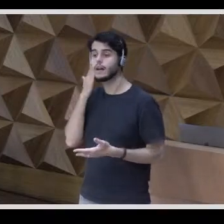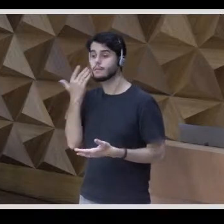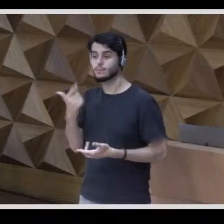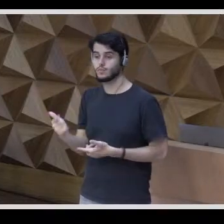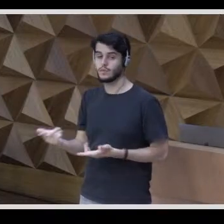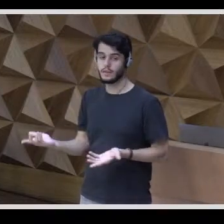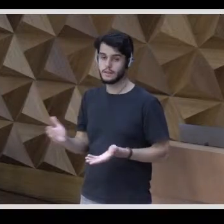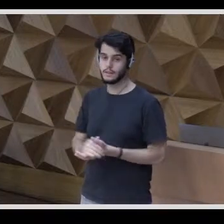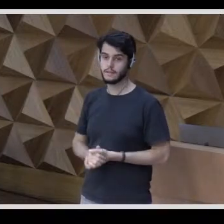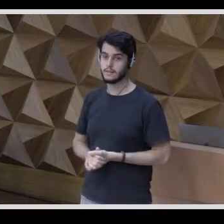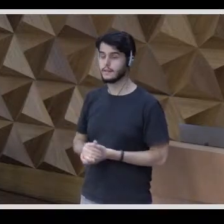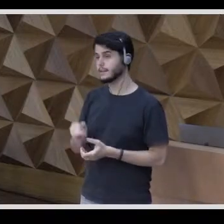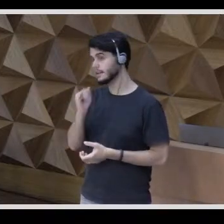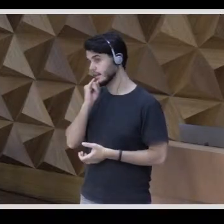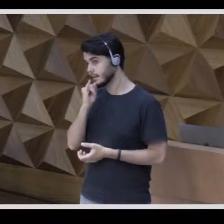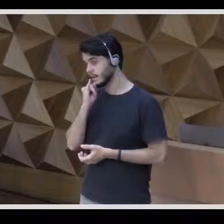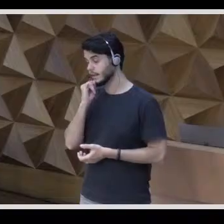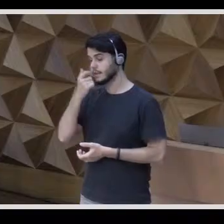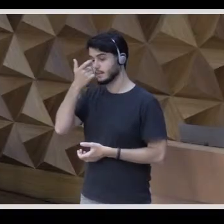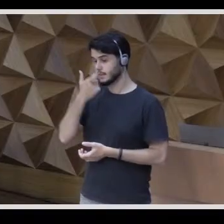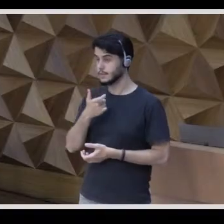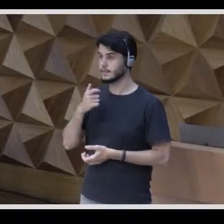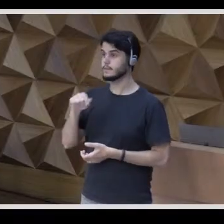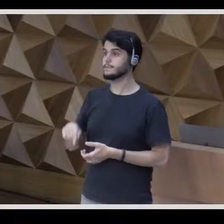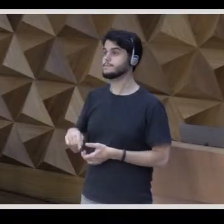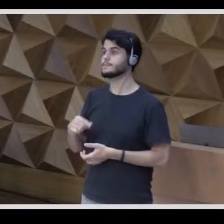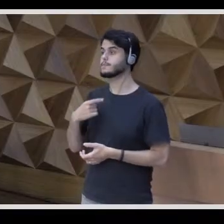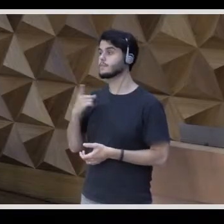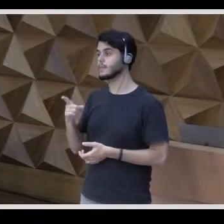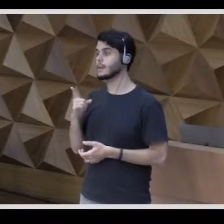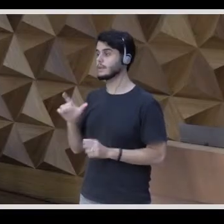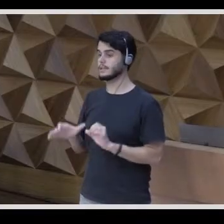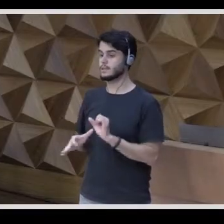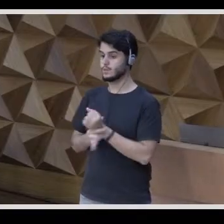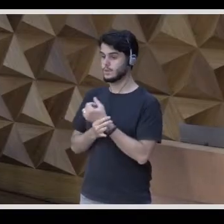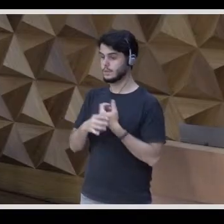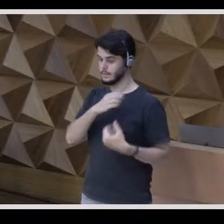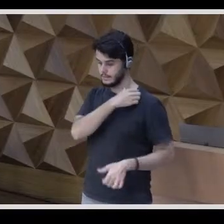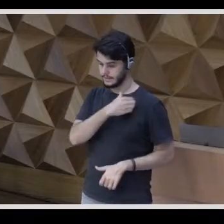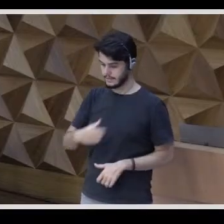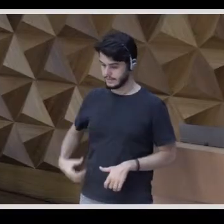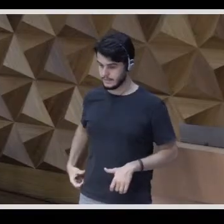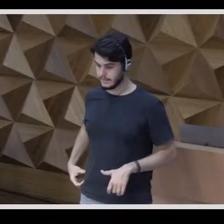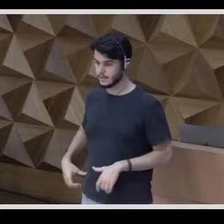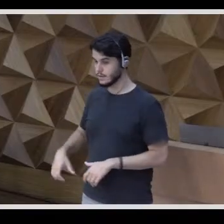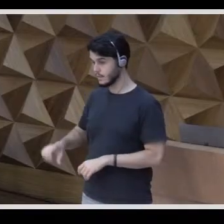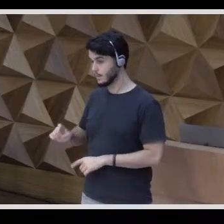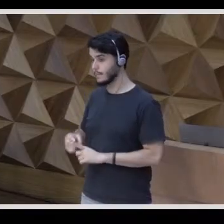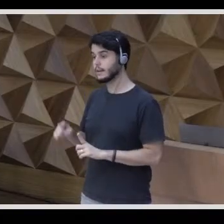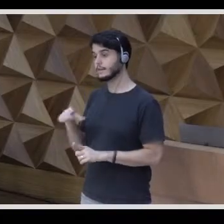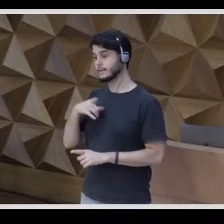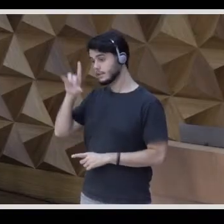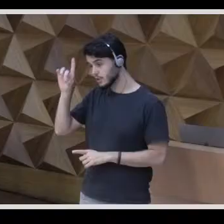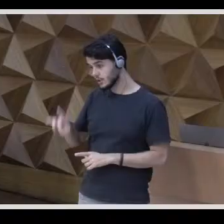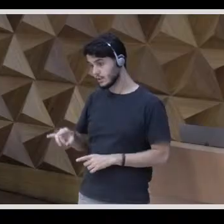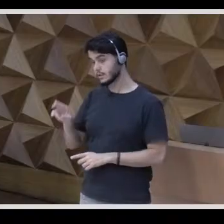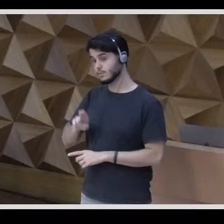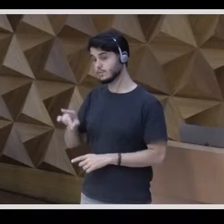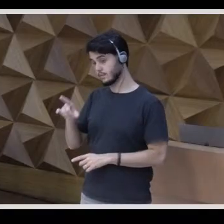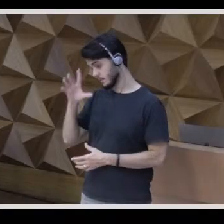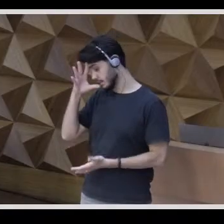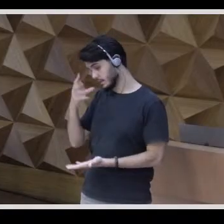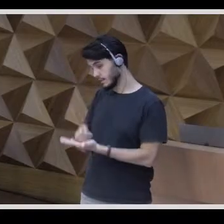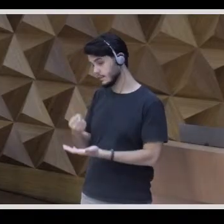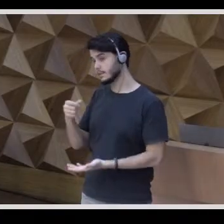saved a lot of lives. But I think this question of who really has the right to make the decision, but what do we need